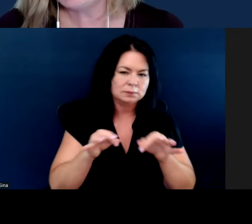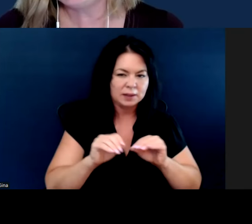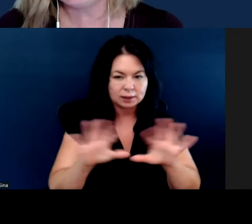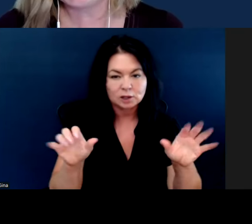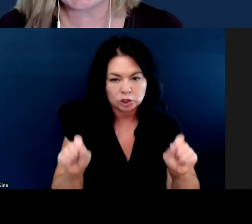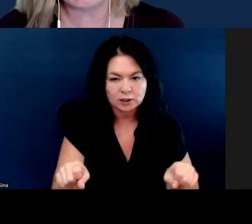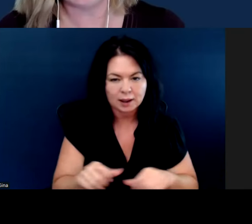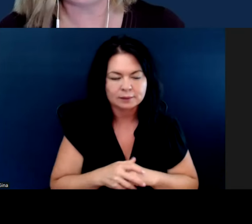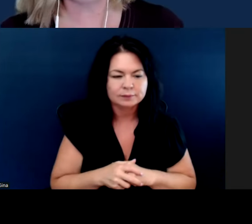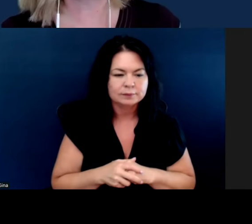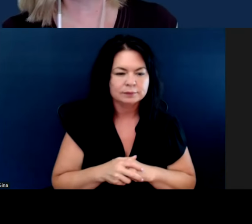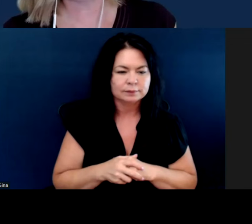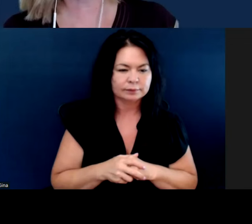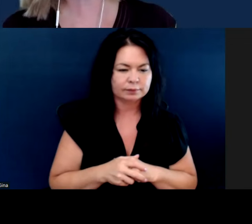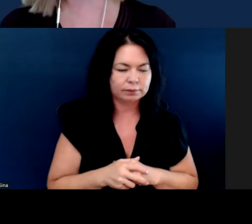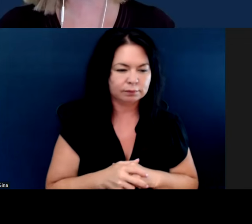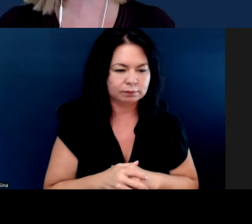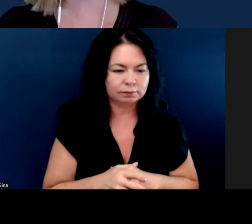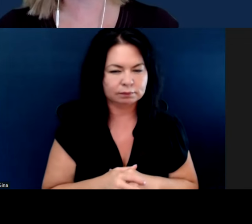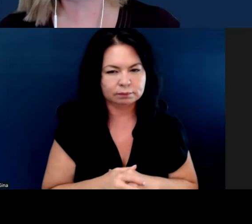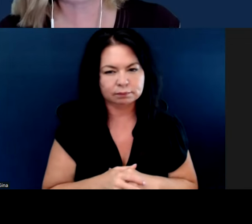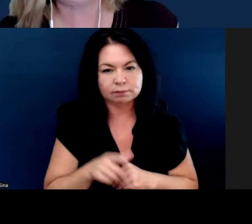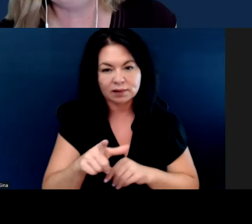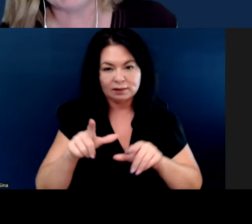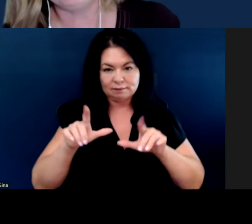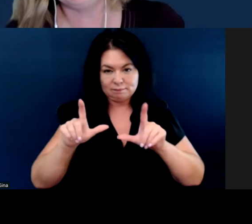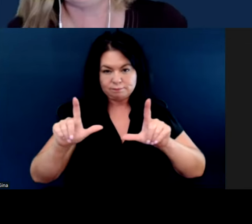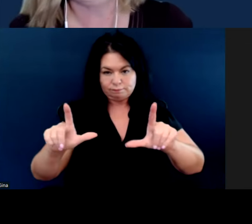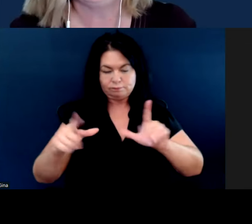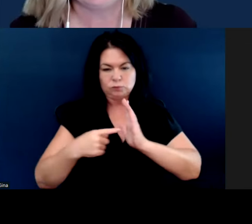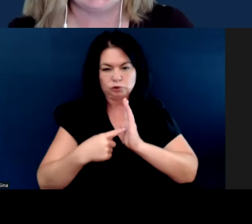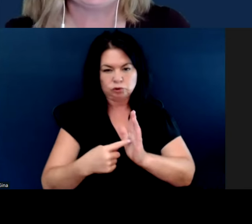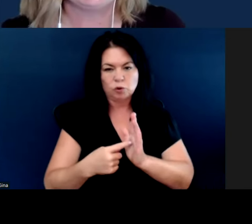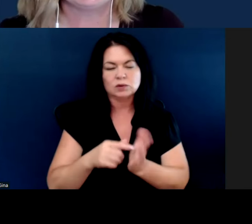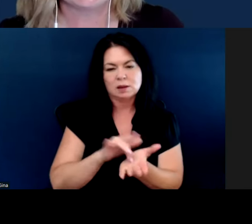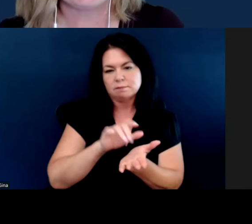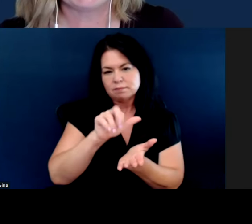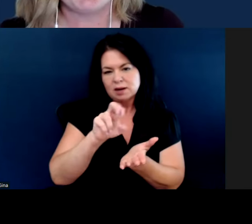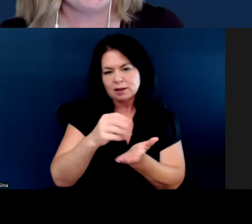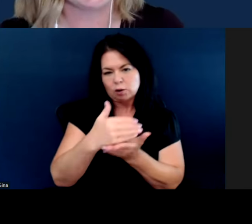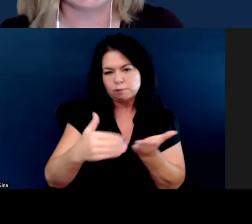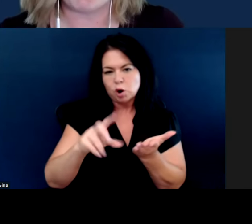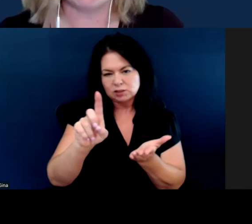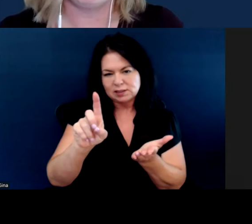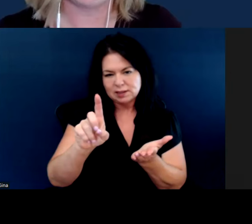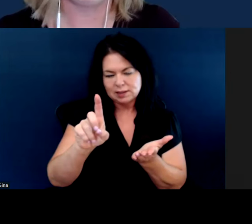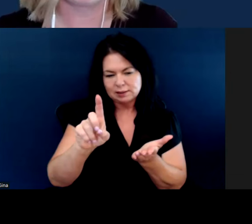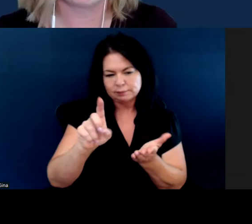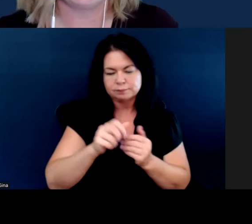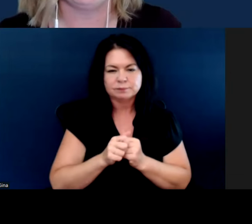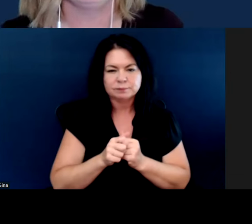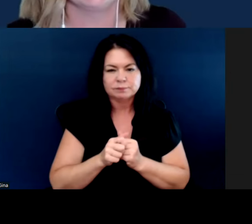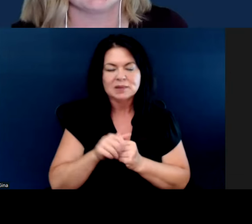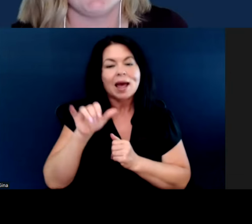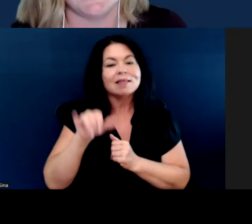So this chart here, this shows the Medicare Part D benefit as it exists for someone who doesn't qualify